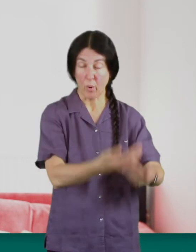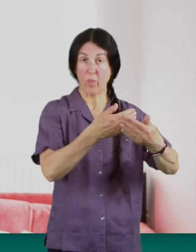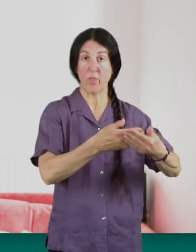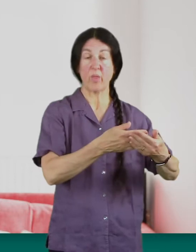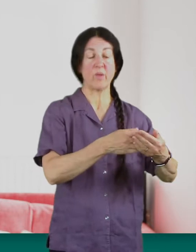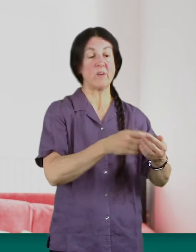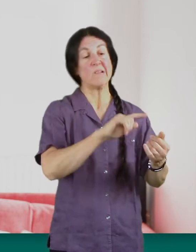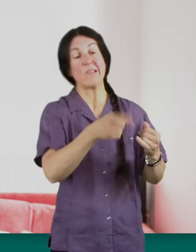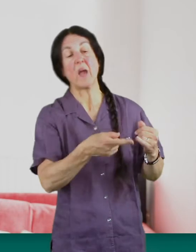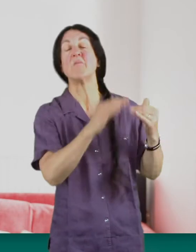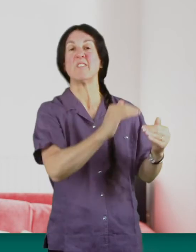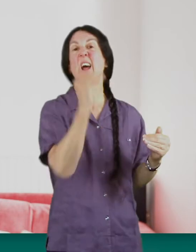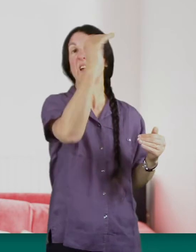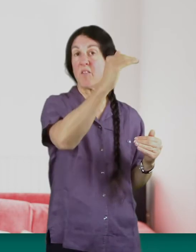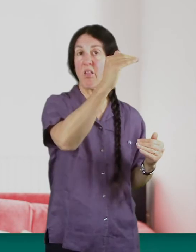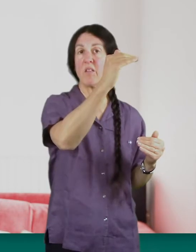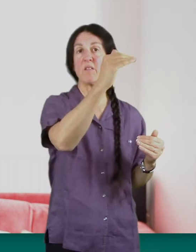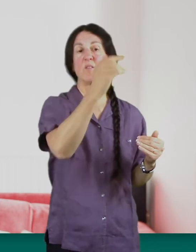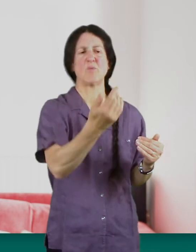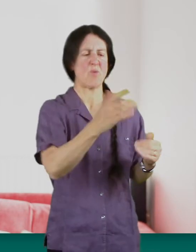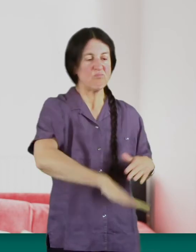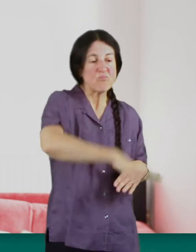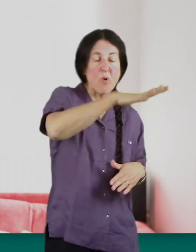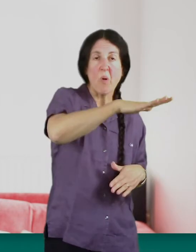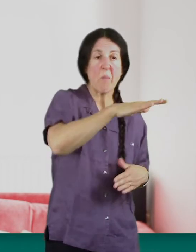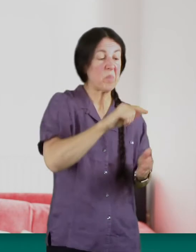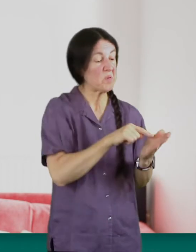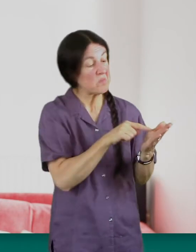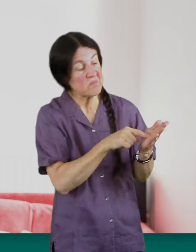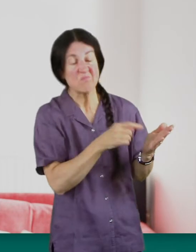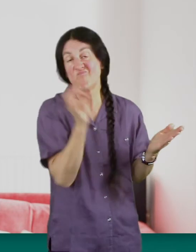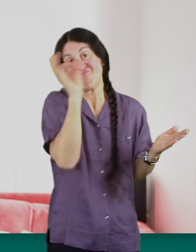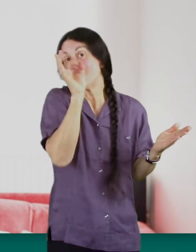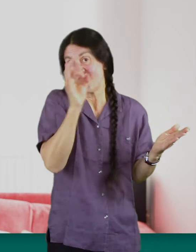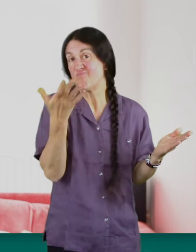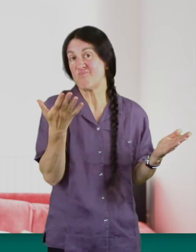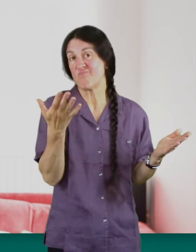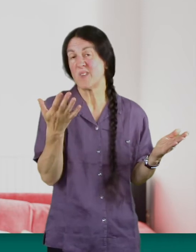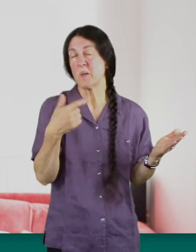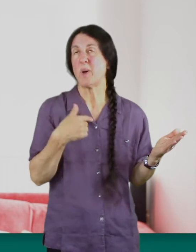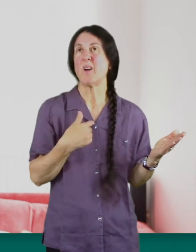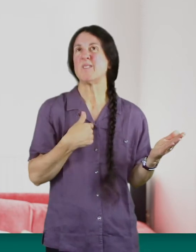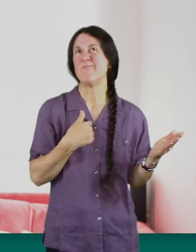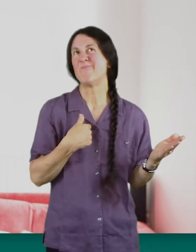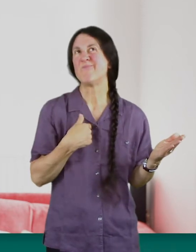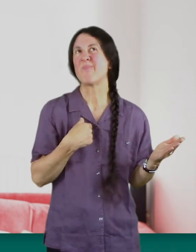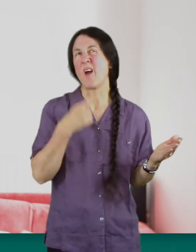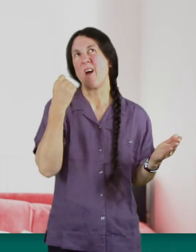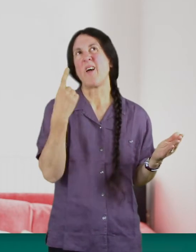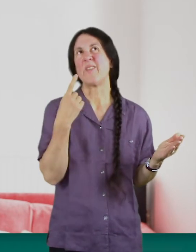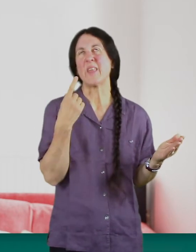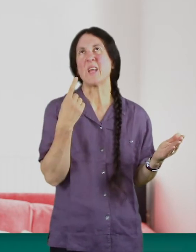this incident, this catalogue of destruction starting. But it doesn't take me much imagination to imagine that